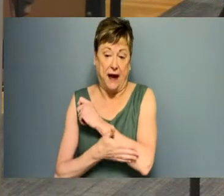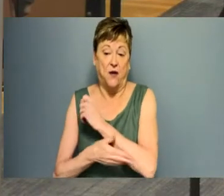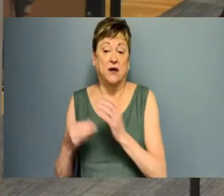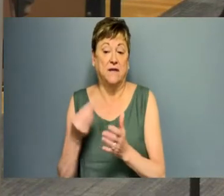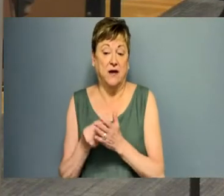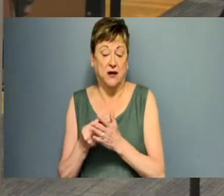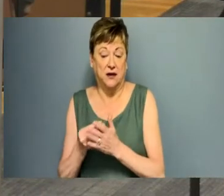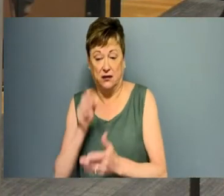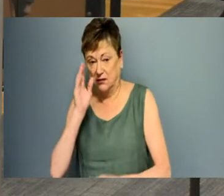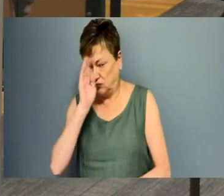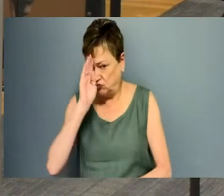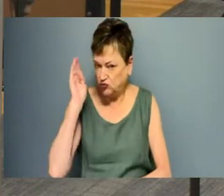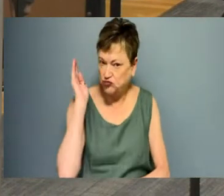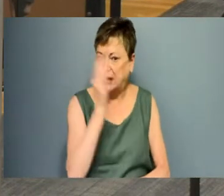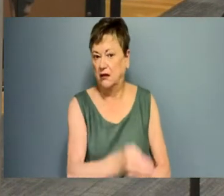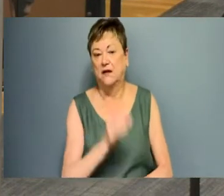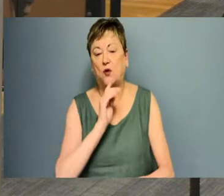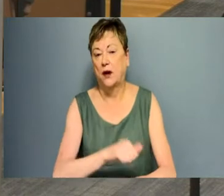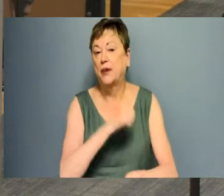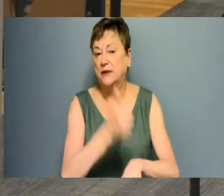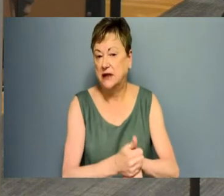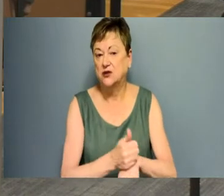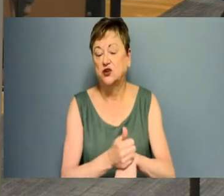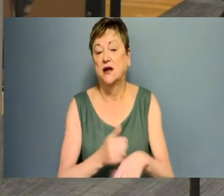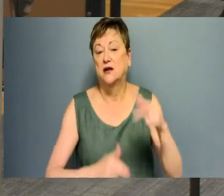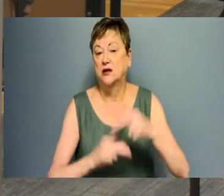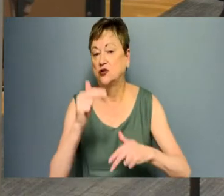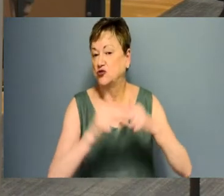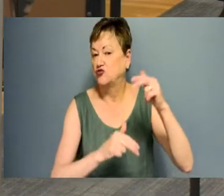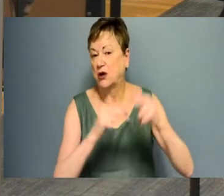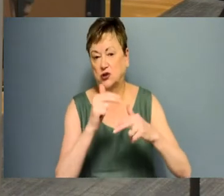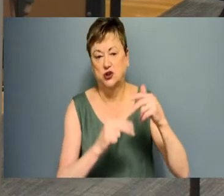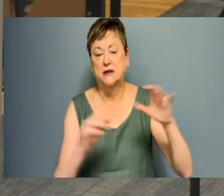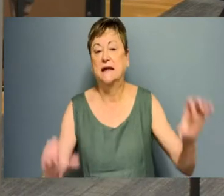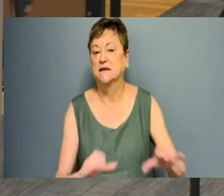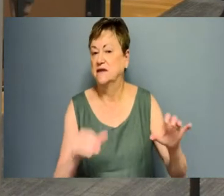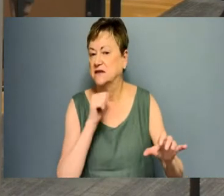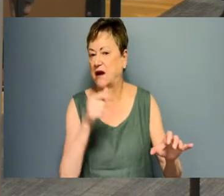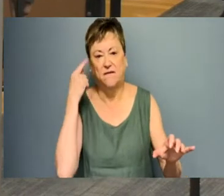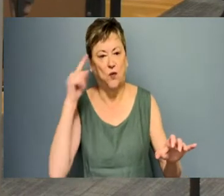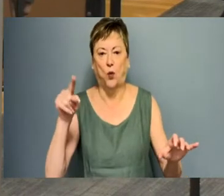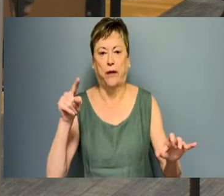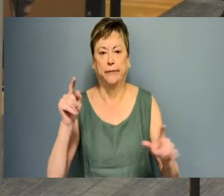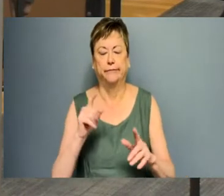for implementation and construction activities, not for consultant fees or anything along those lines.